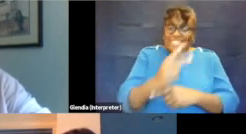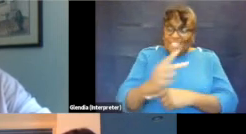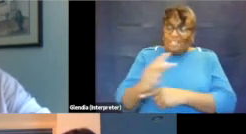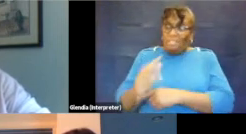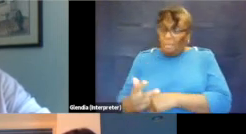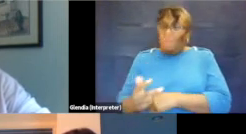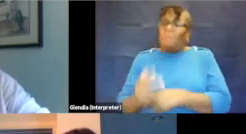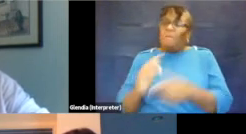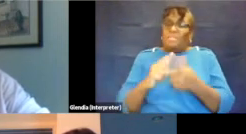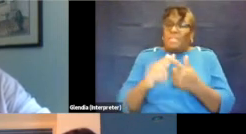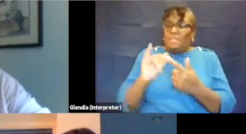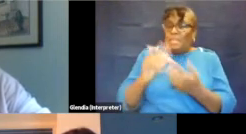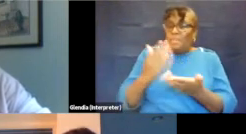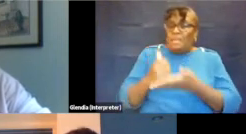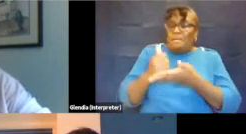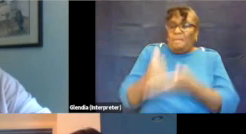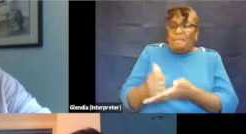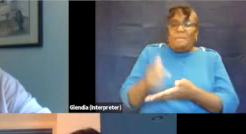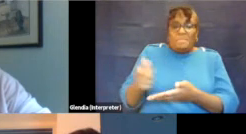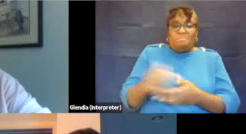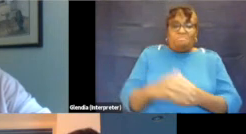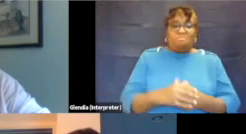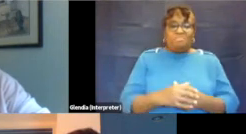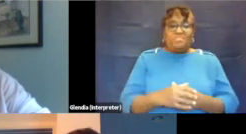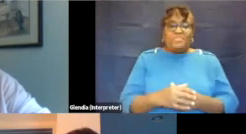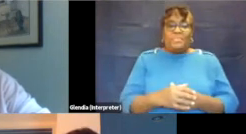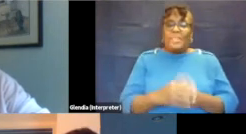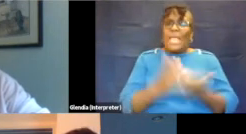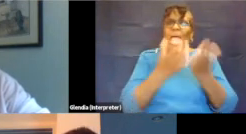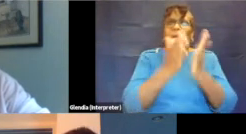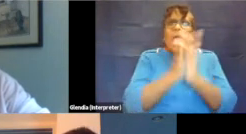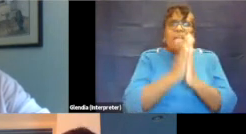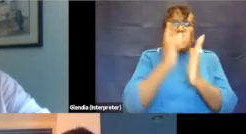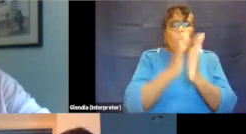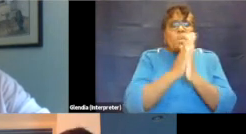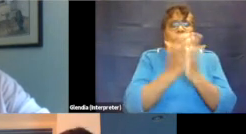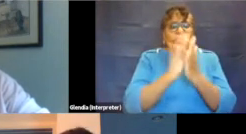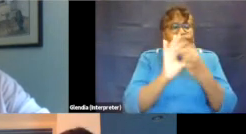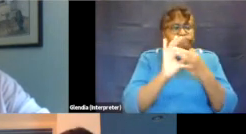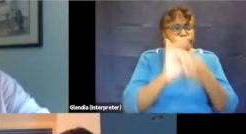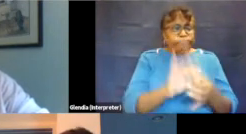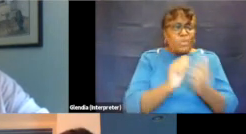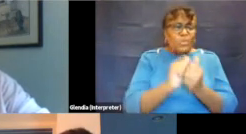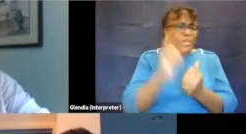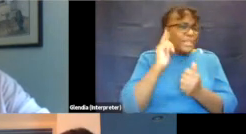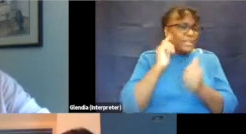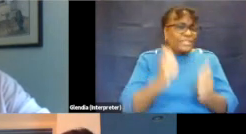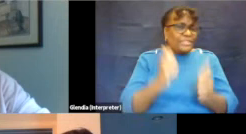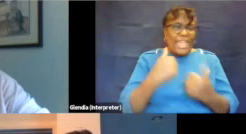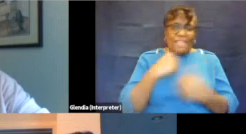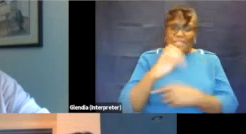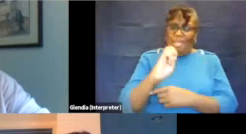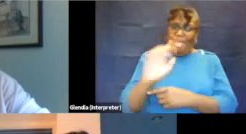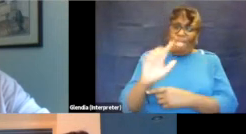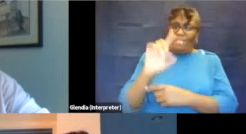in, does help. Ask if there are books about hearing loss. There are books with characters who have hearing loss, like El Defo. It's